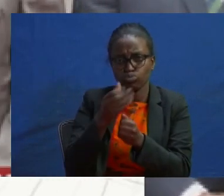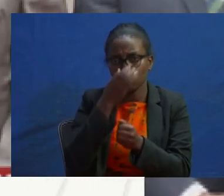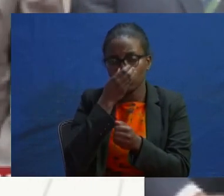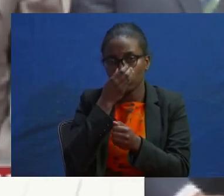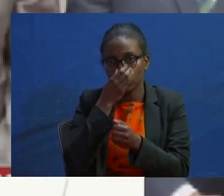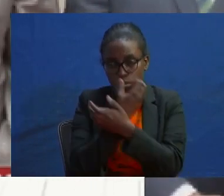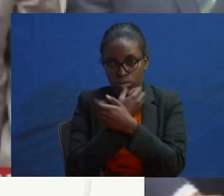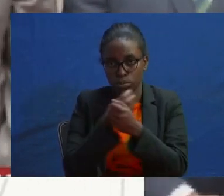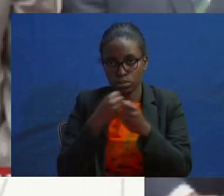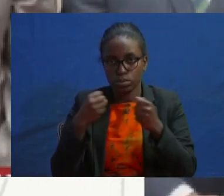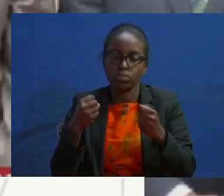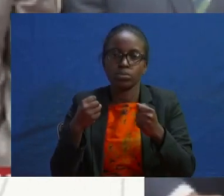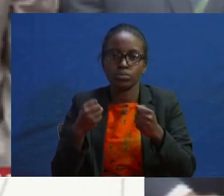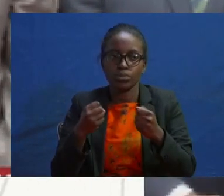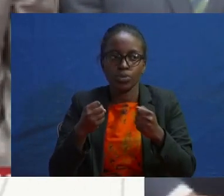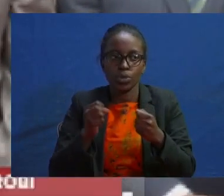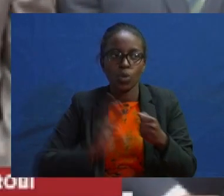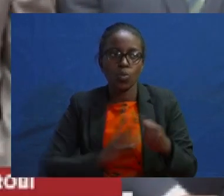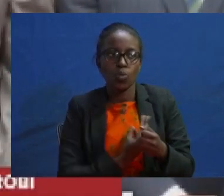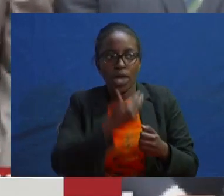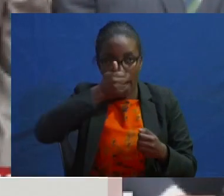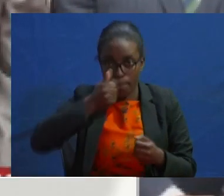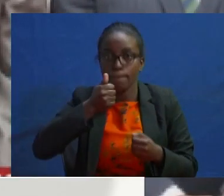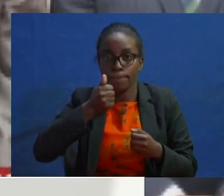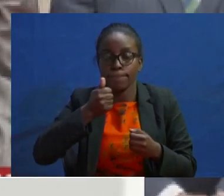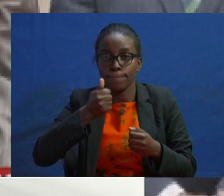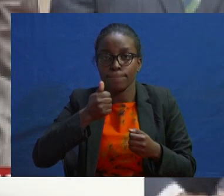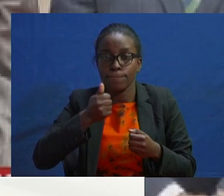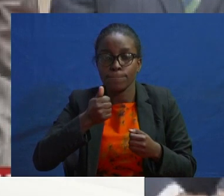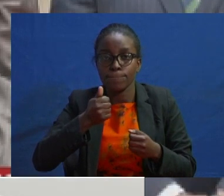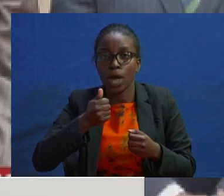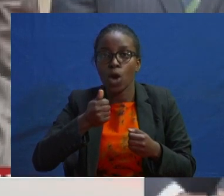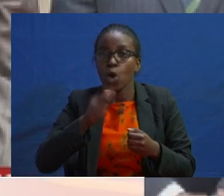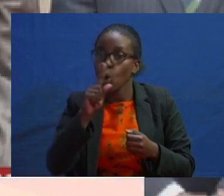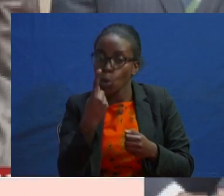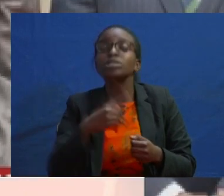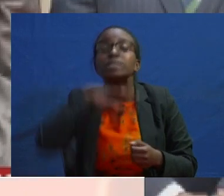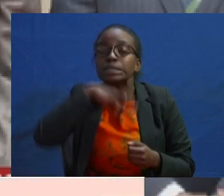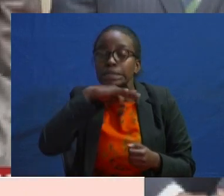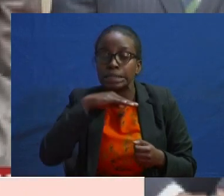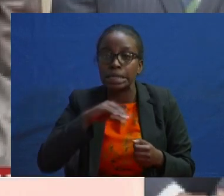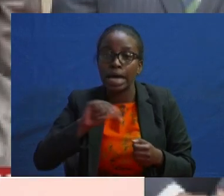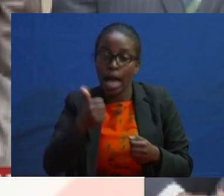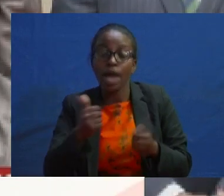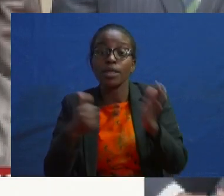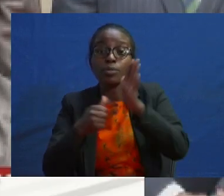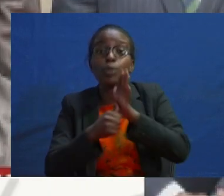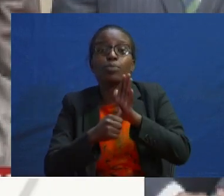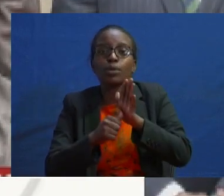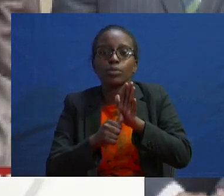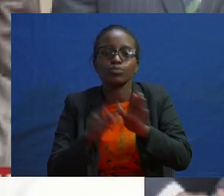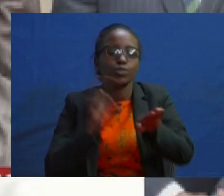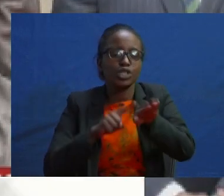best in Raila Amolo Odinga. Any other issues at this point in